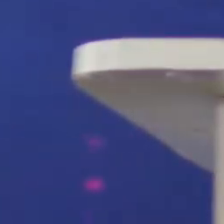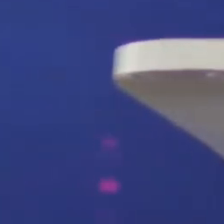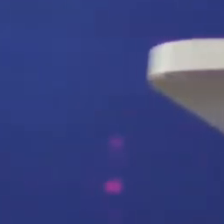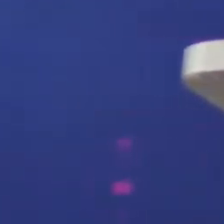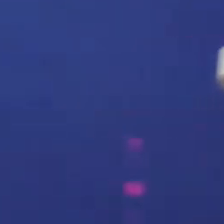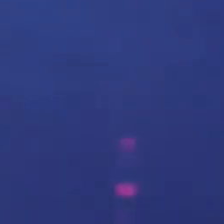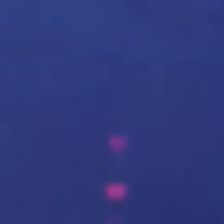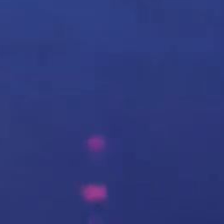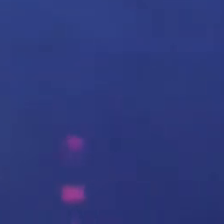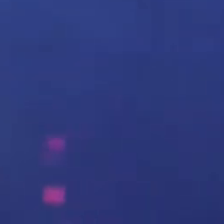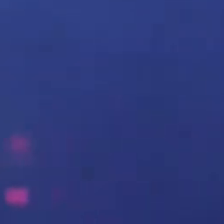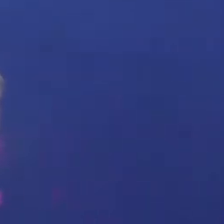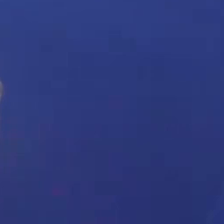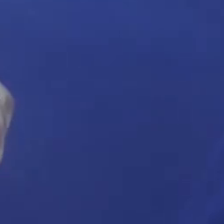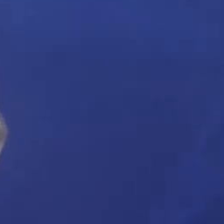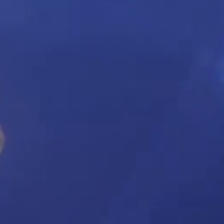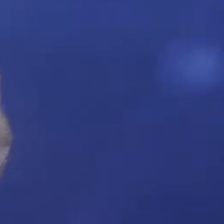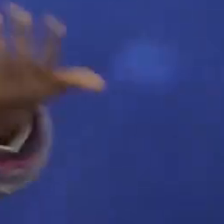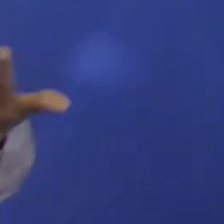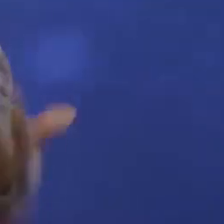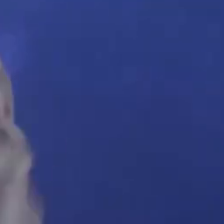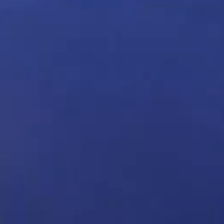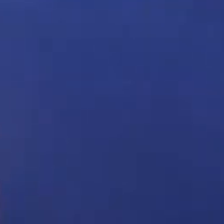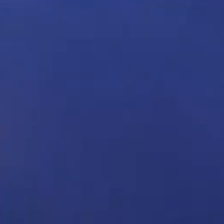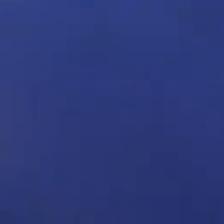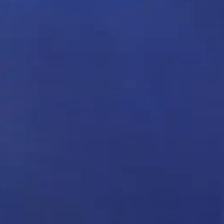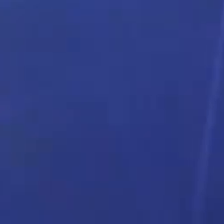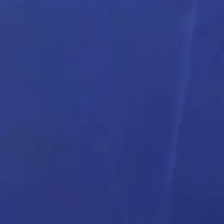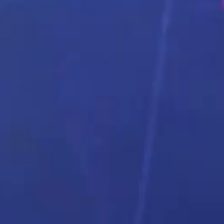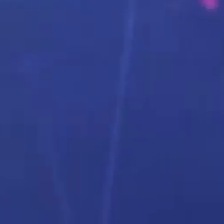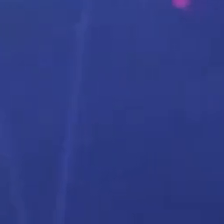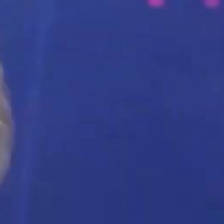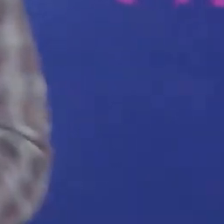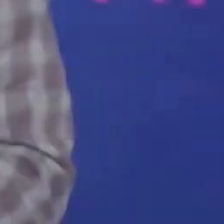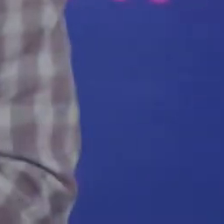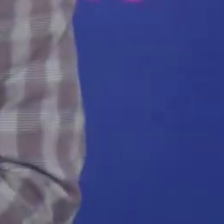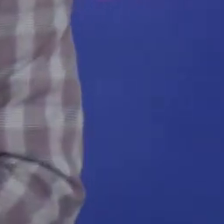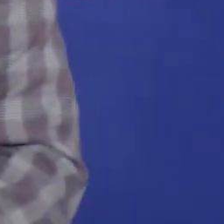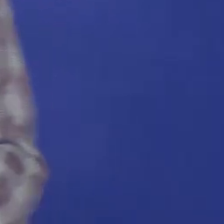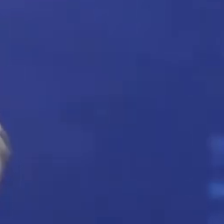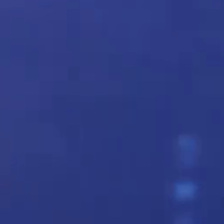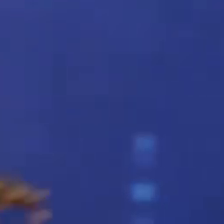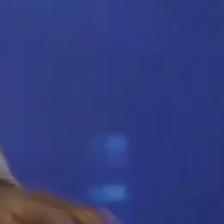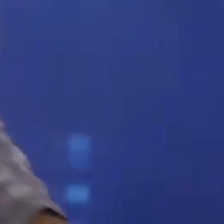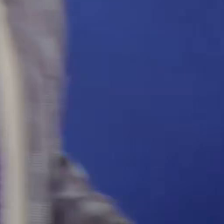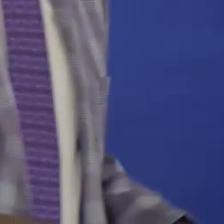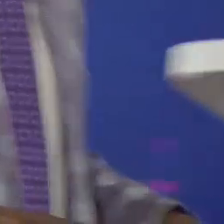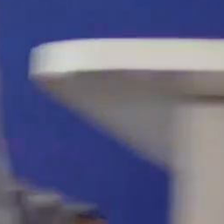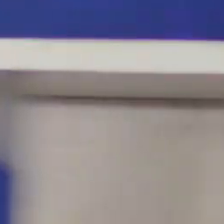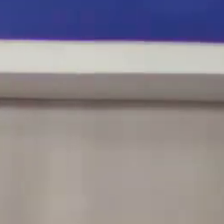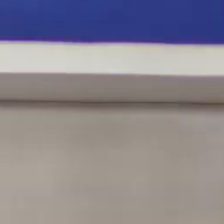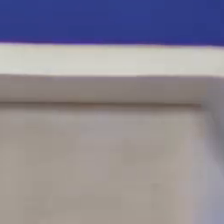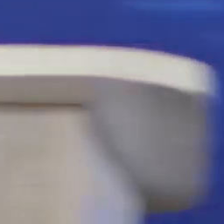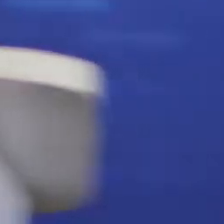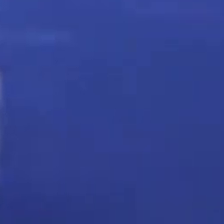people, lawless people, there is the contamination of the lawless. Number three, the